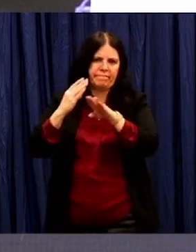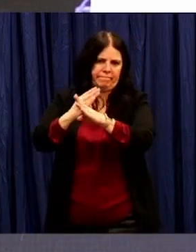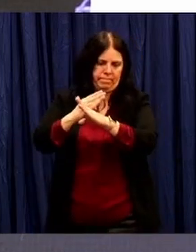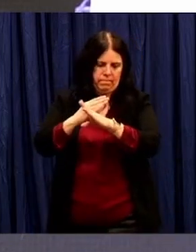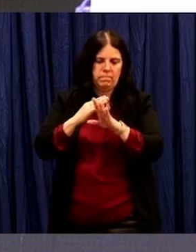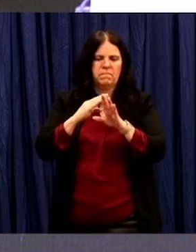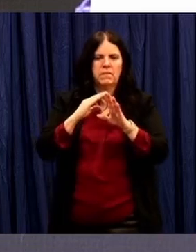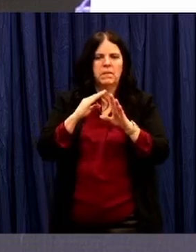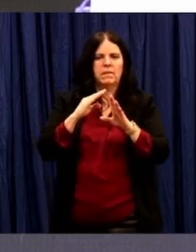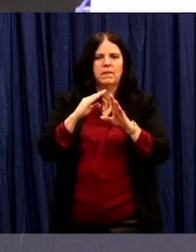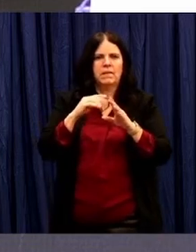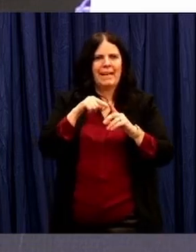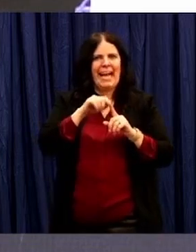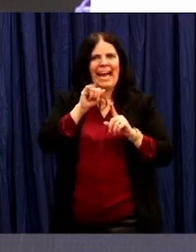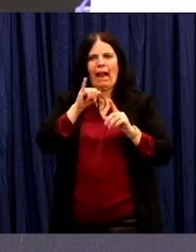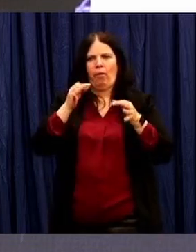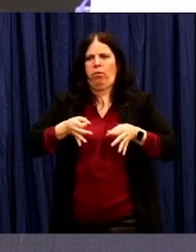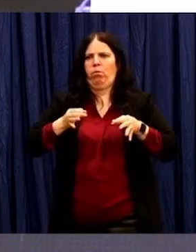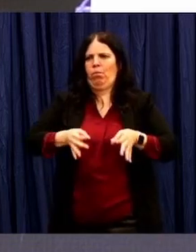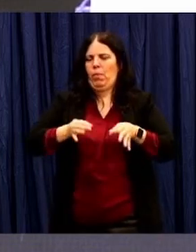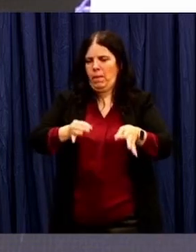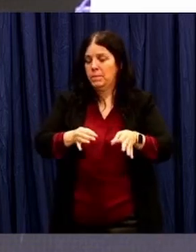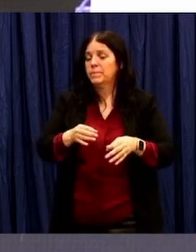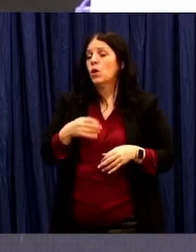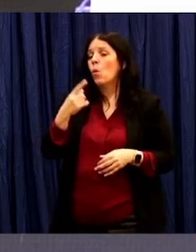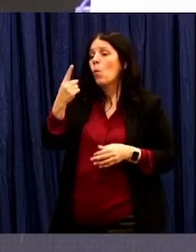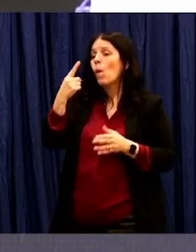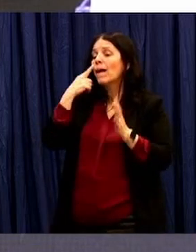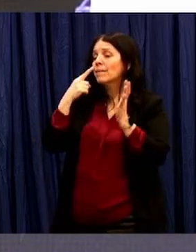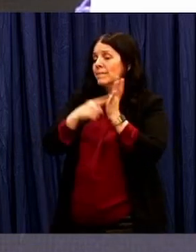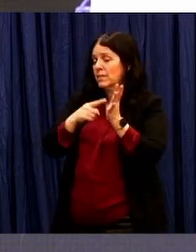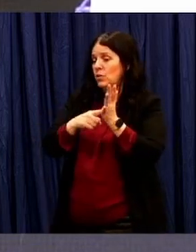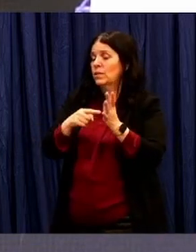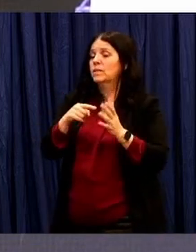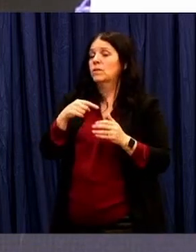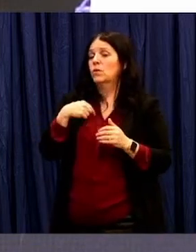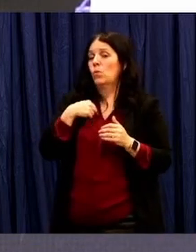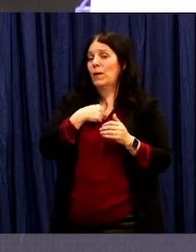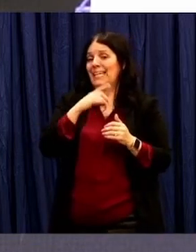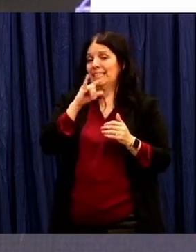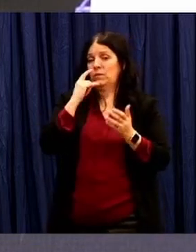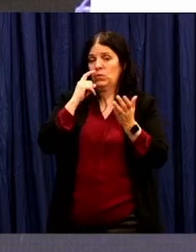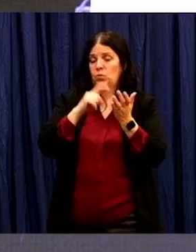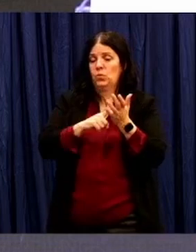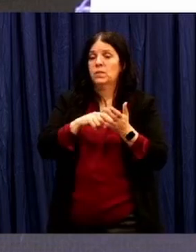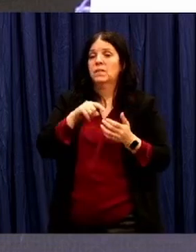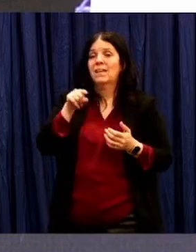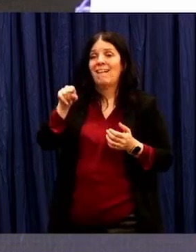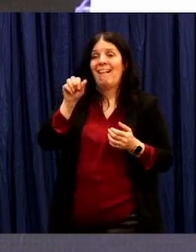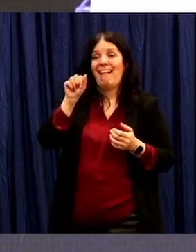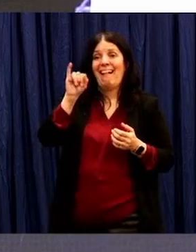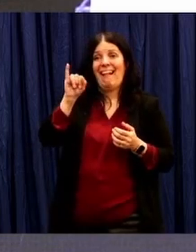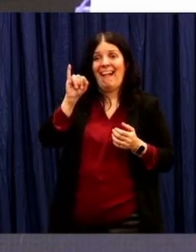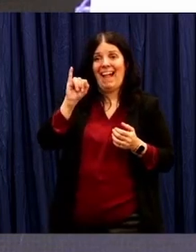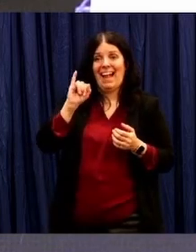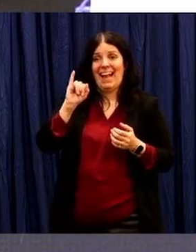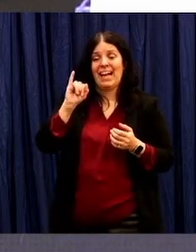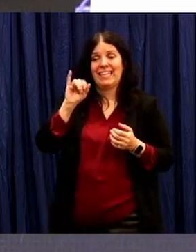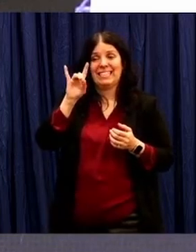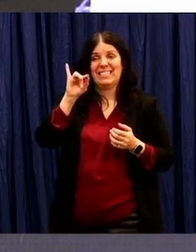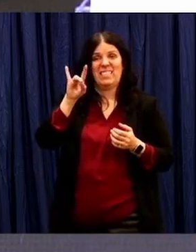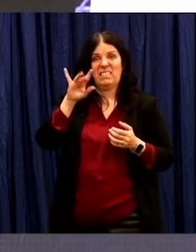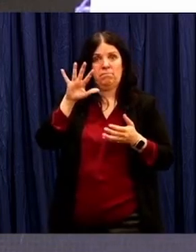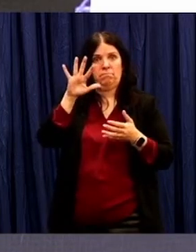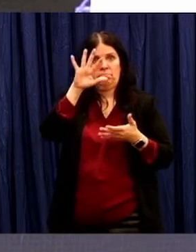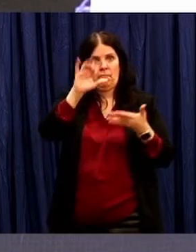as a nonprofit is that their AI system inadvertently took down our page. That's twofold. One